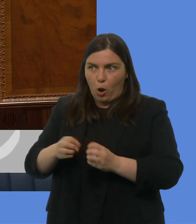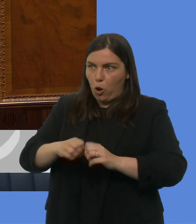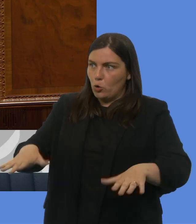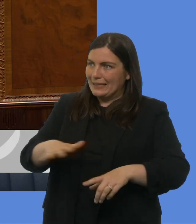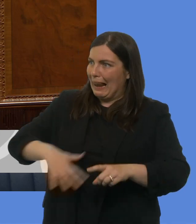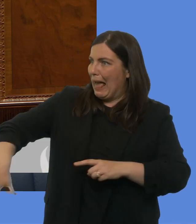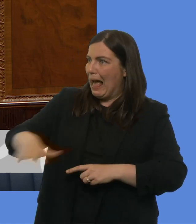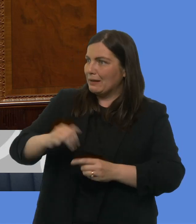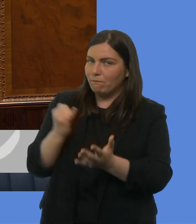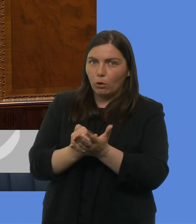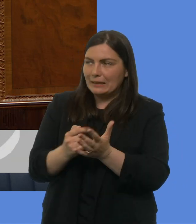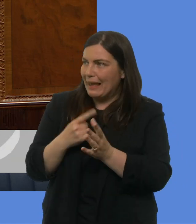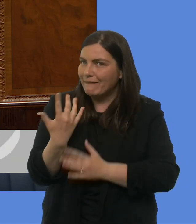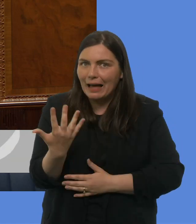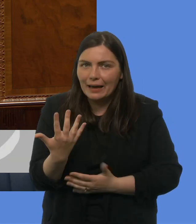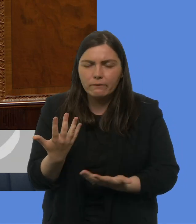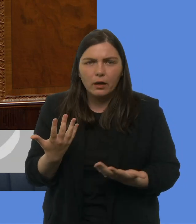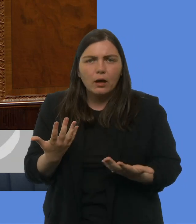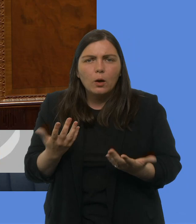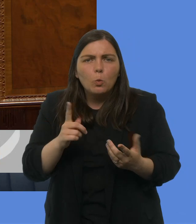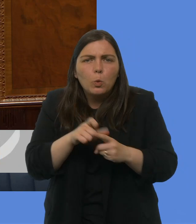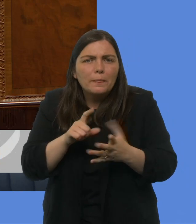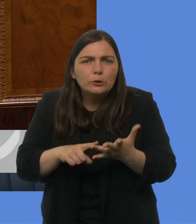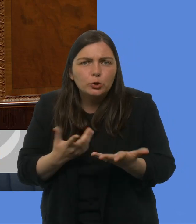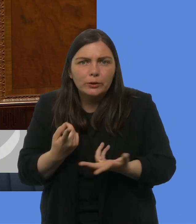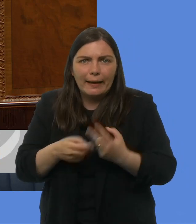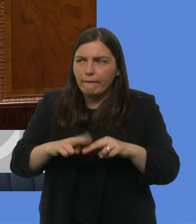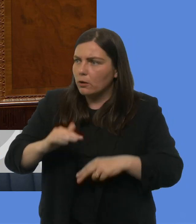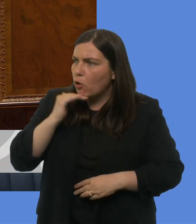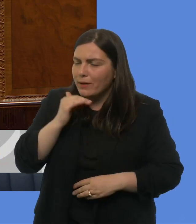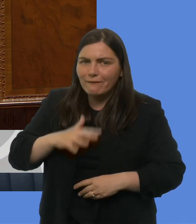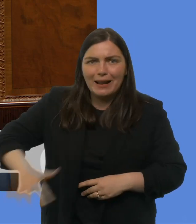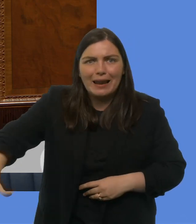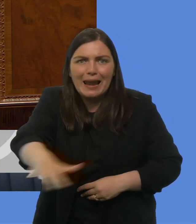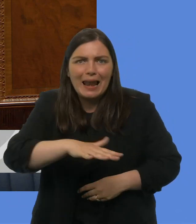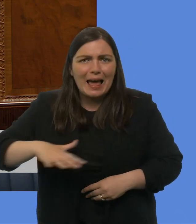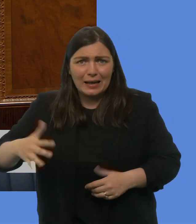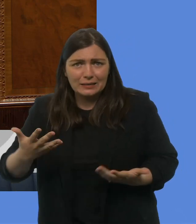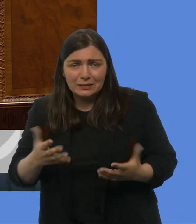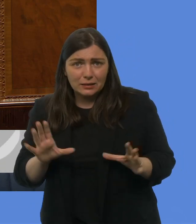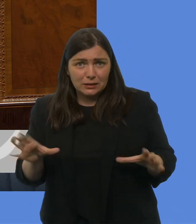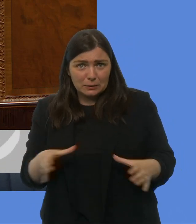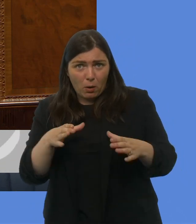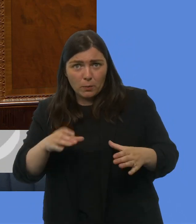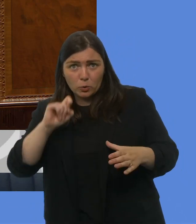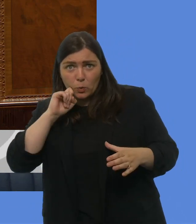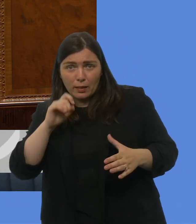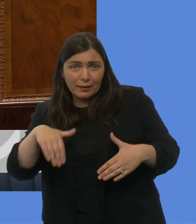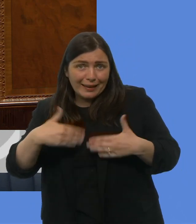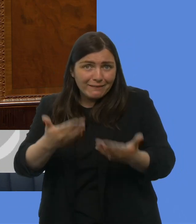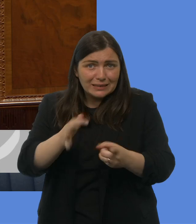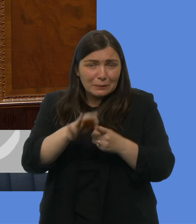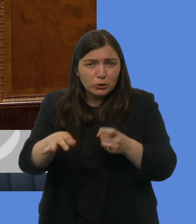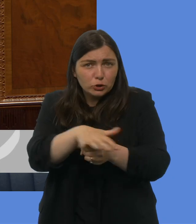enough land for each entitlement? Do they sell them, or will the Department look at a special circumstance? As the road build is currently